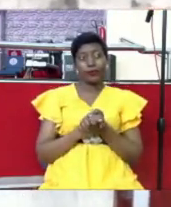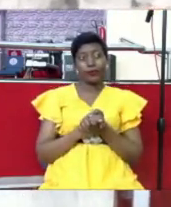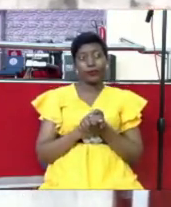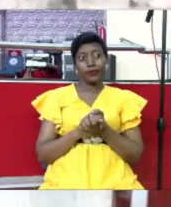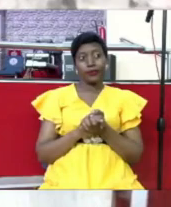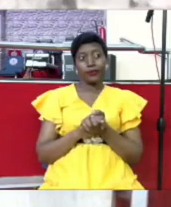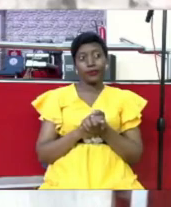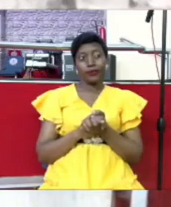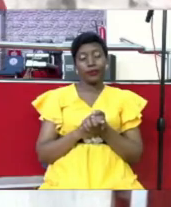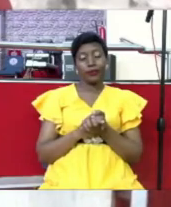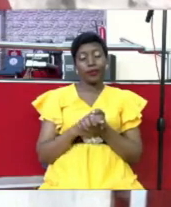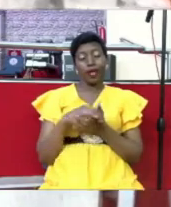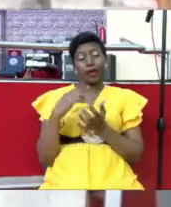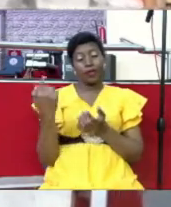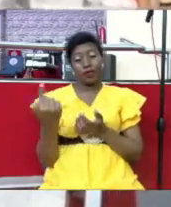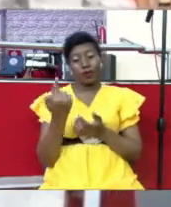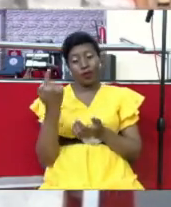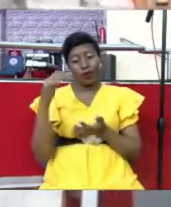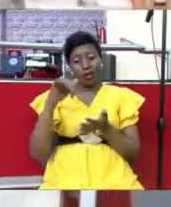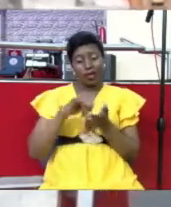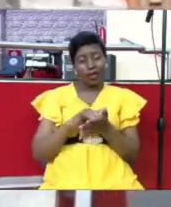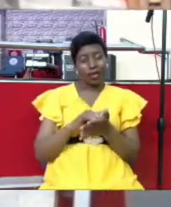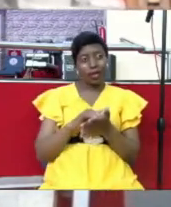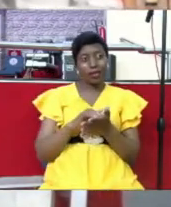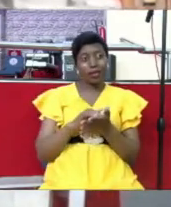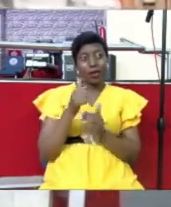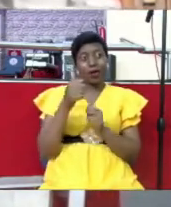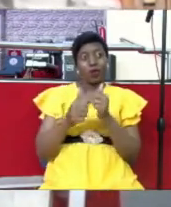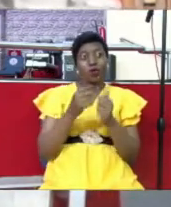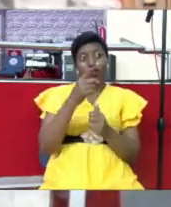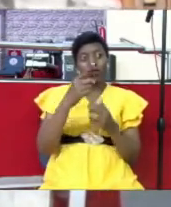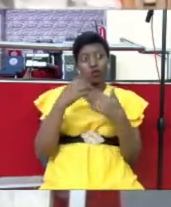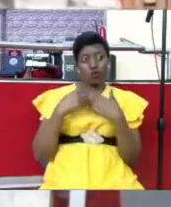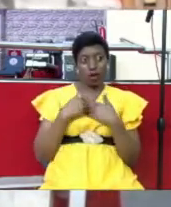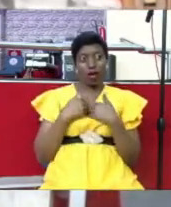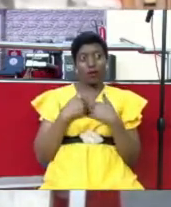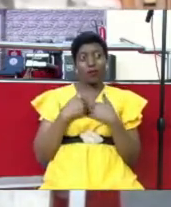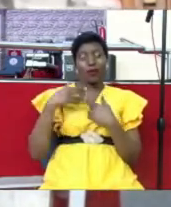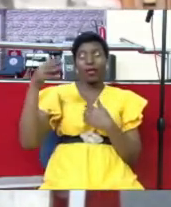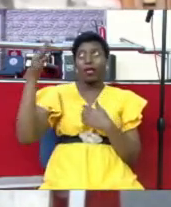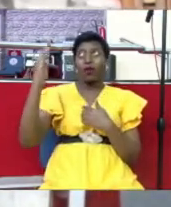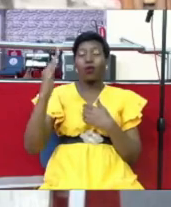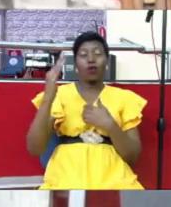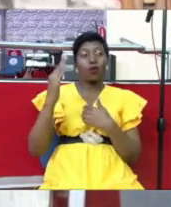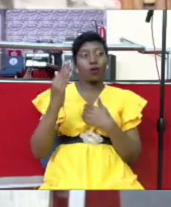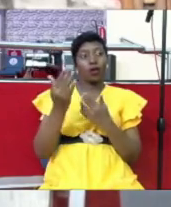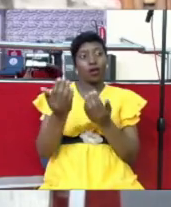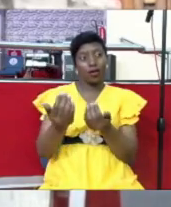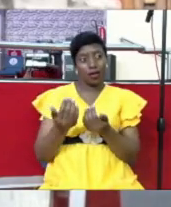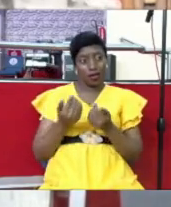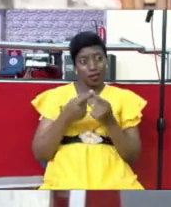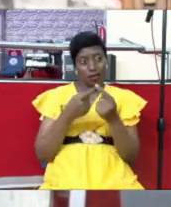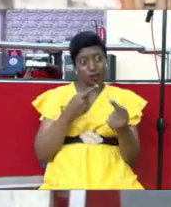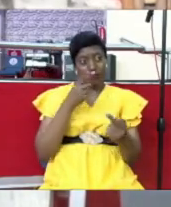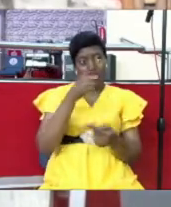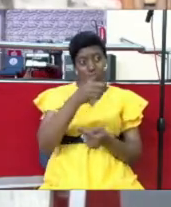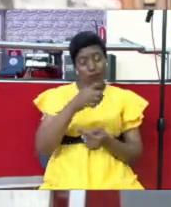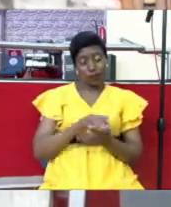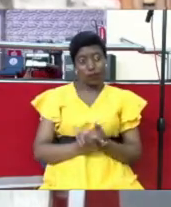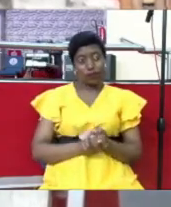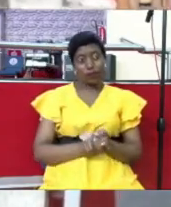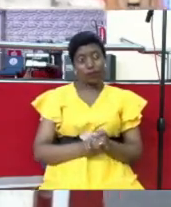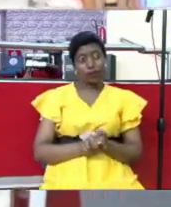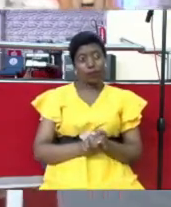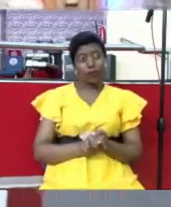hauna. Only that which you have does he require of you. Kile tu ambacho uko nacho ndicho anachohitaji kutoka kwako. And he